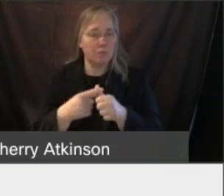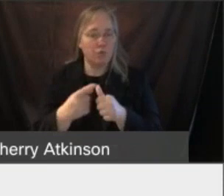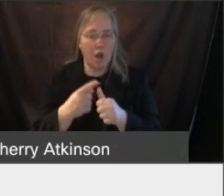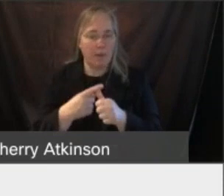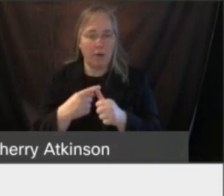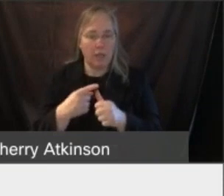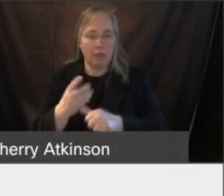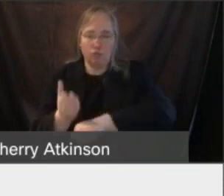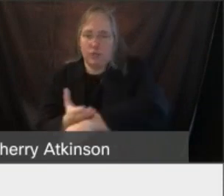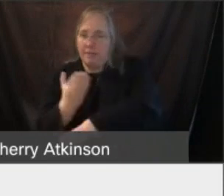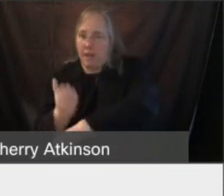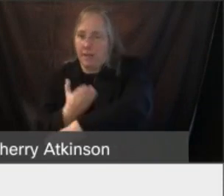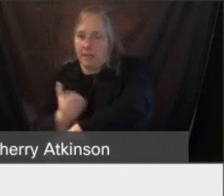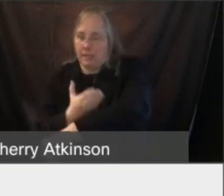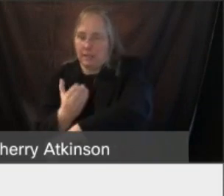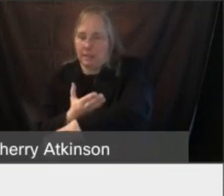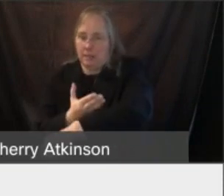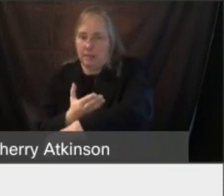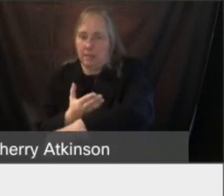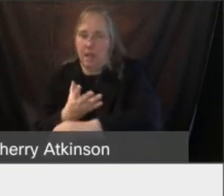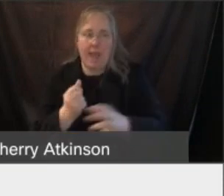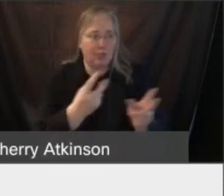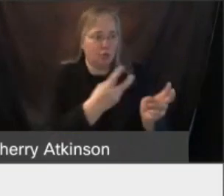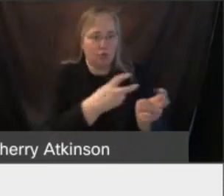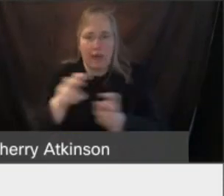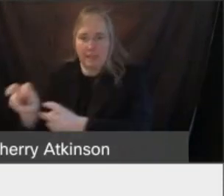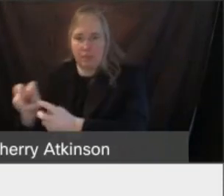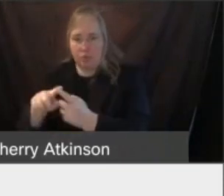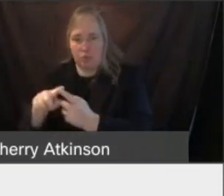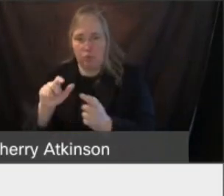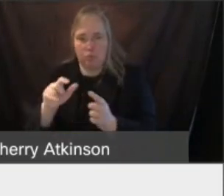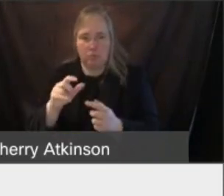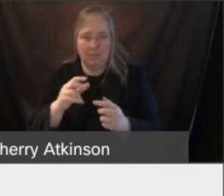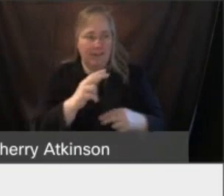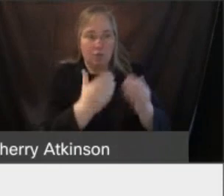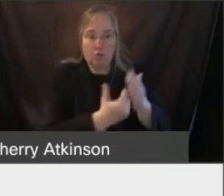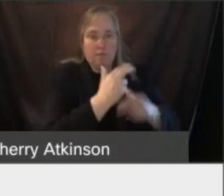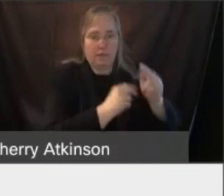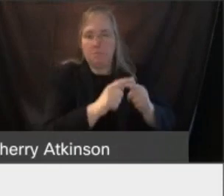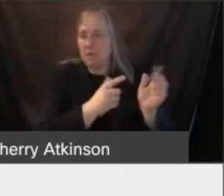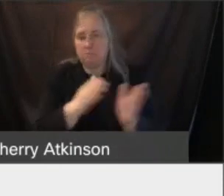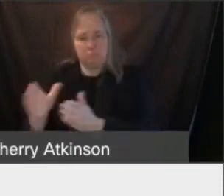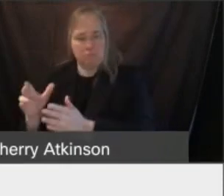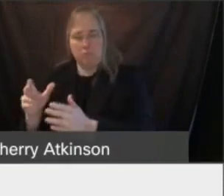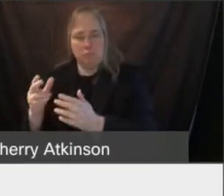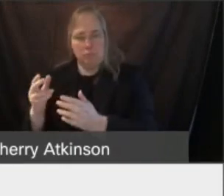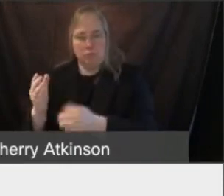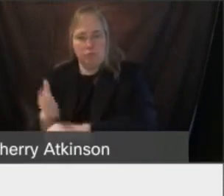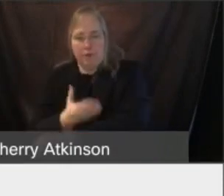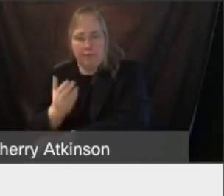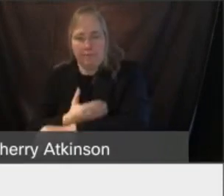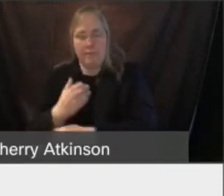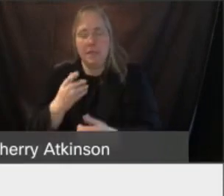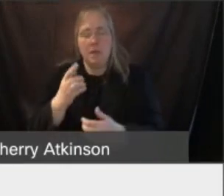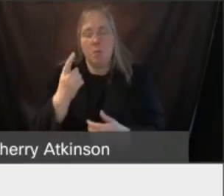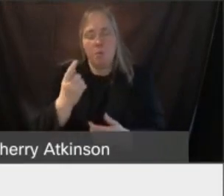redevelopment and the transition to that. I think that some of the things that David Iannucci has done